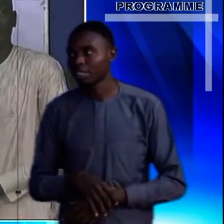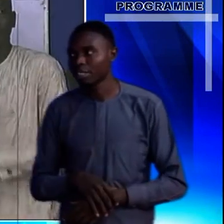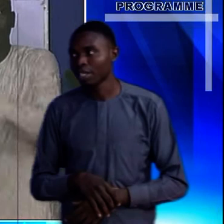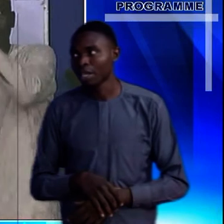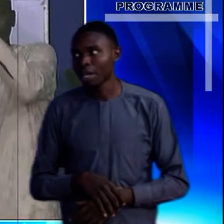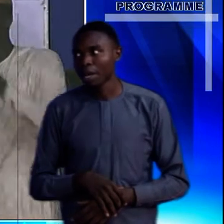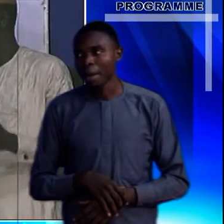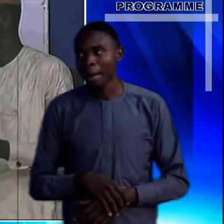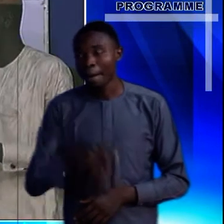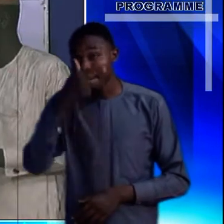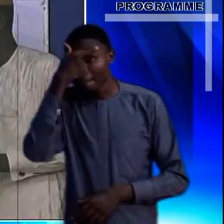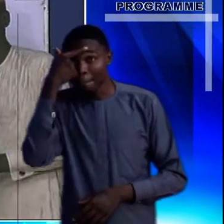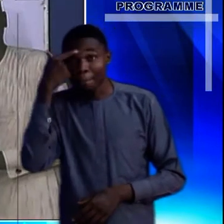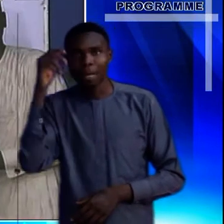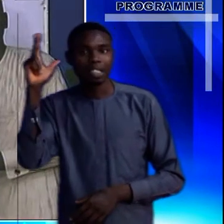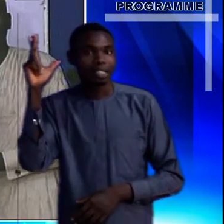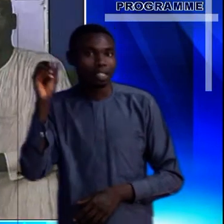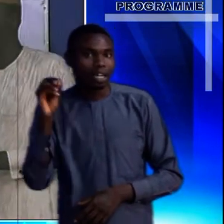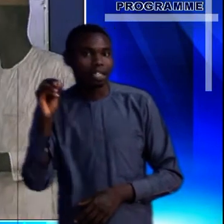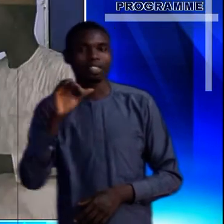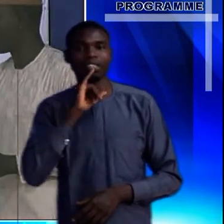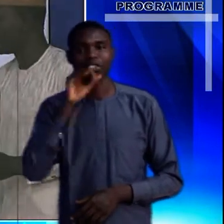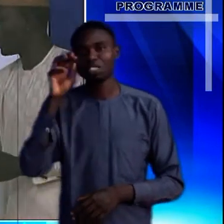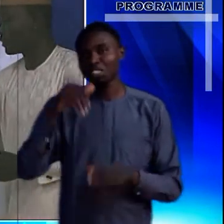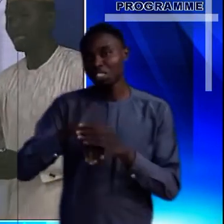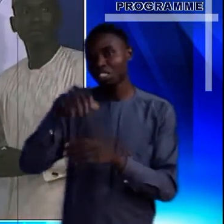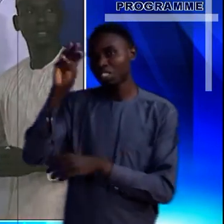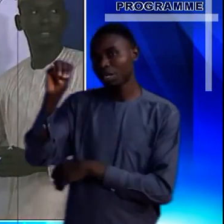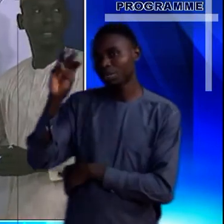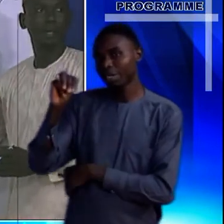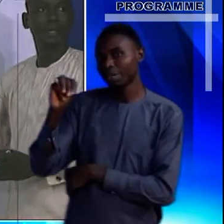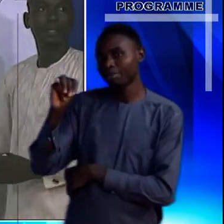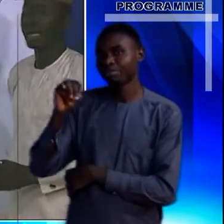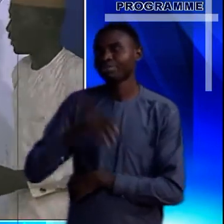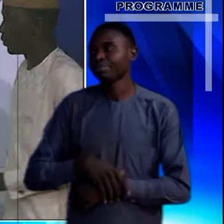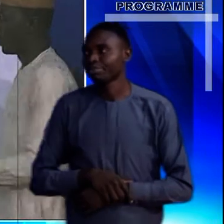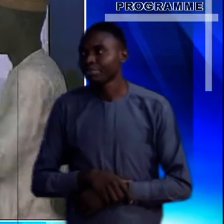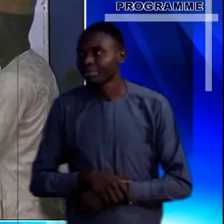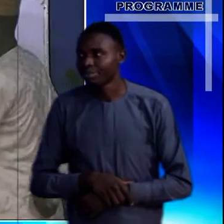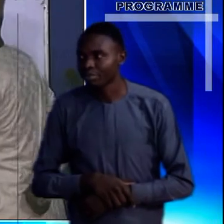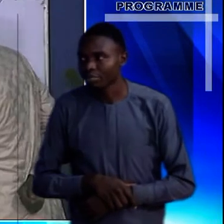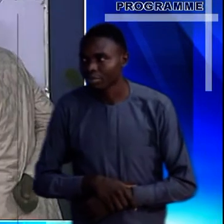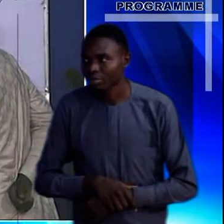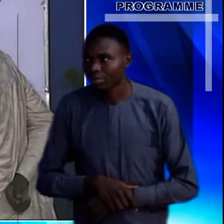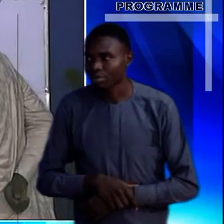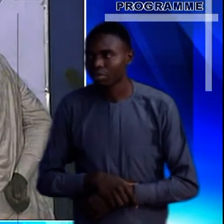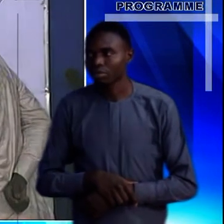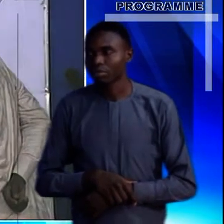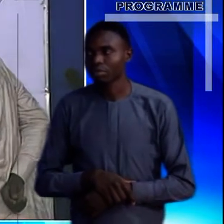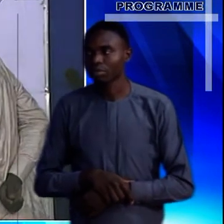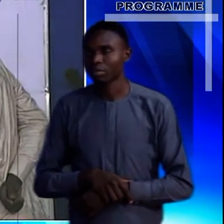millimeters. If we divide it by 1000, it will give us a meter. Now, we can either